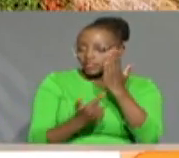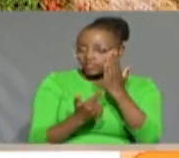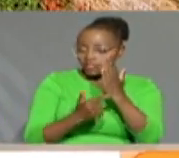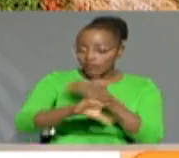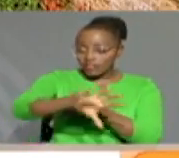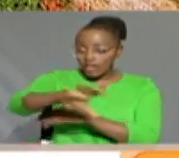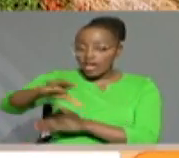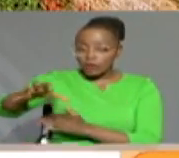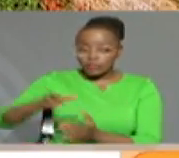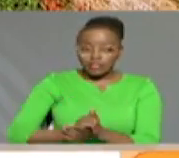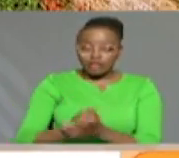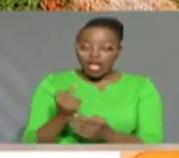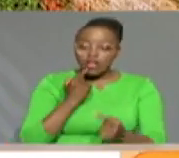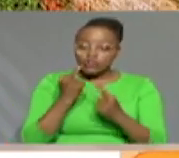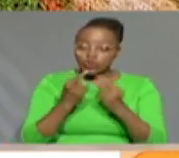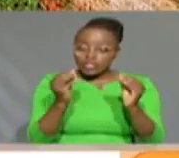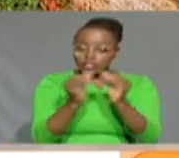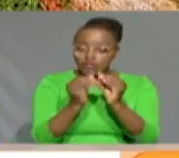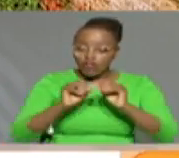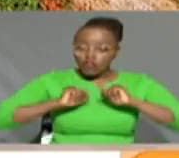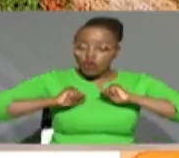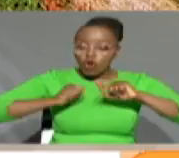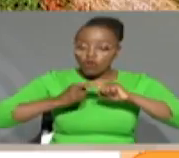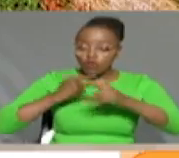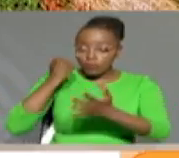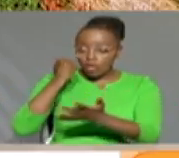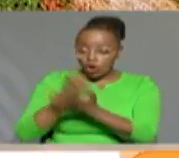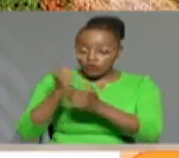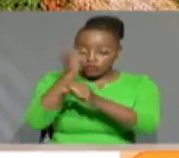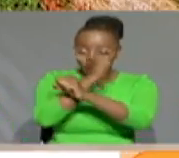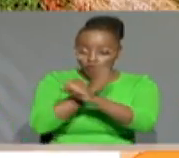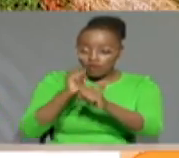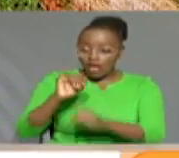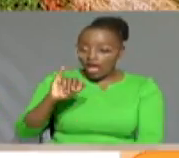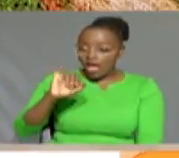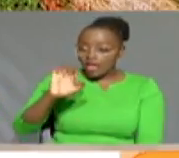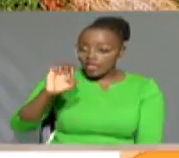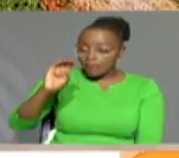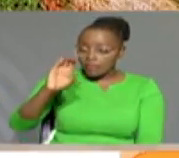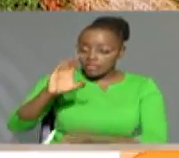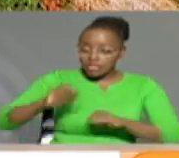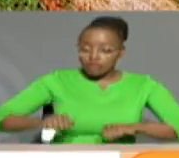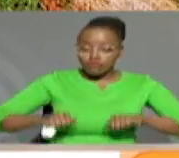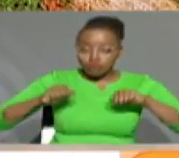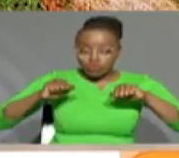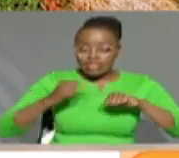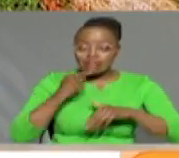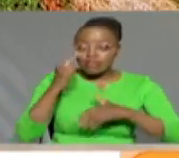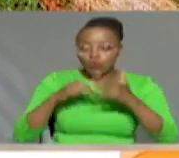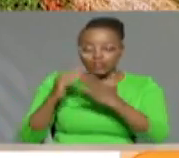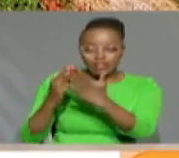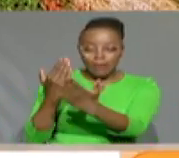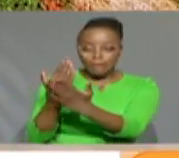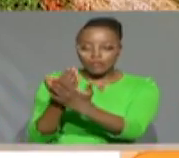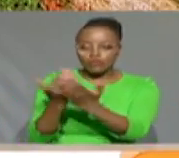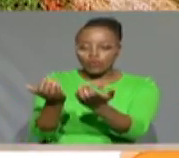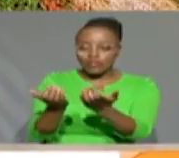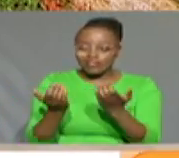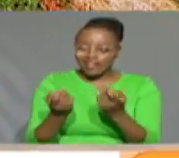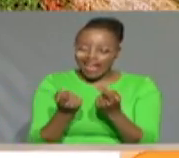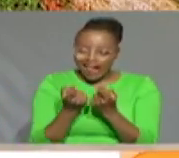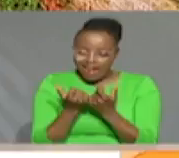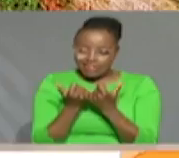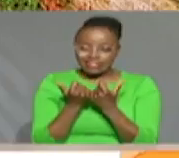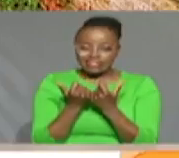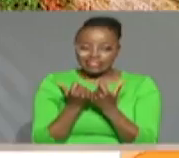County. Speaking after meeting officials from the office of the president, IEBC boss Wafula Chebukati said the petition will require at